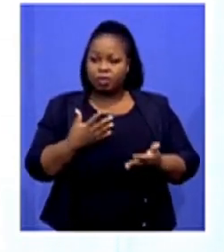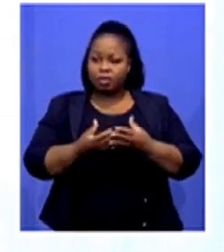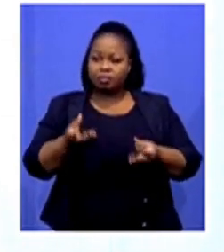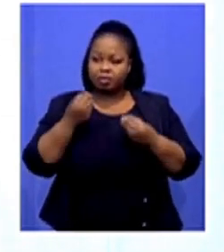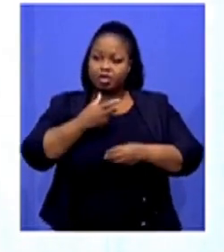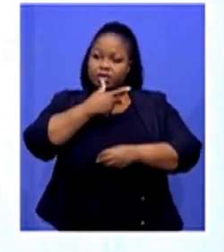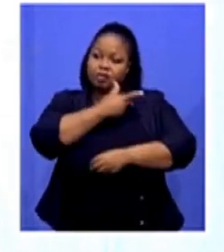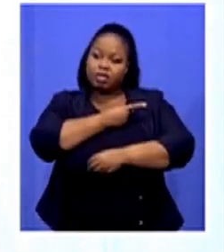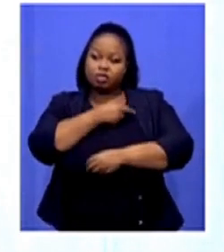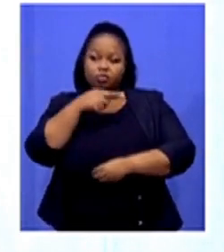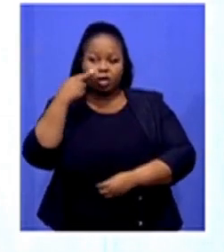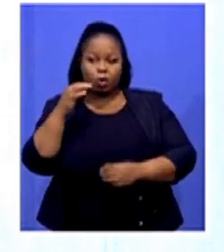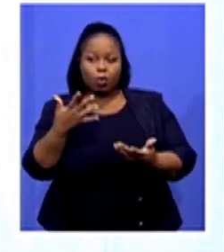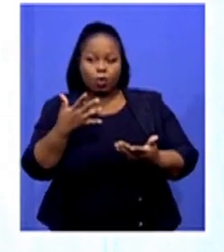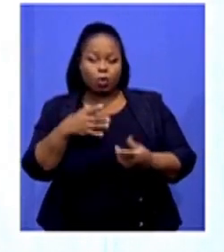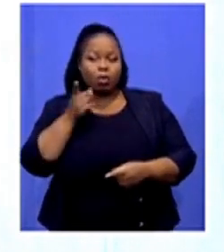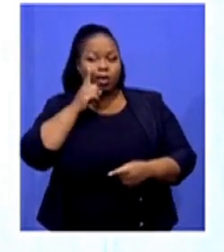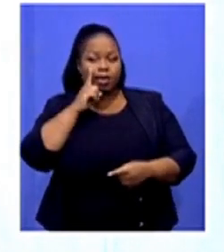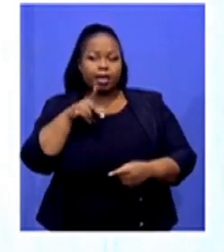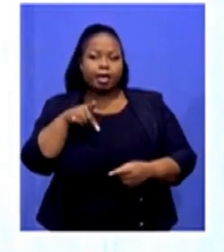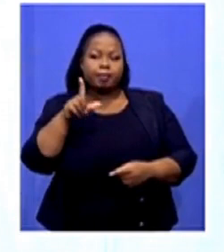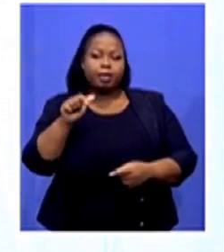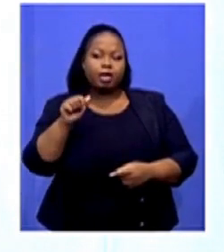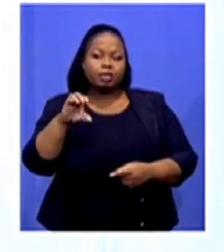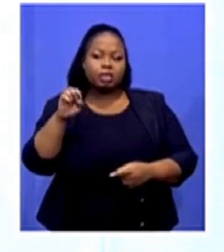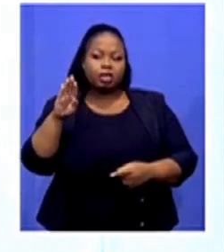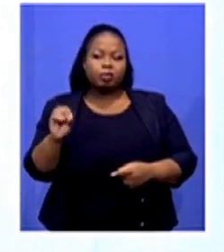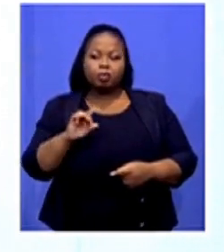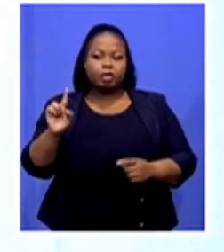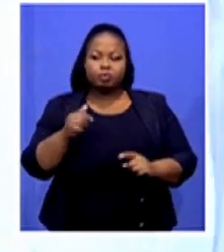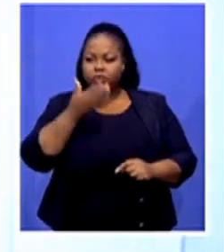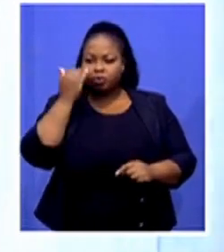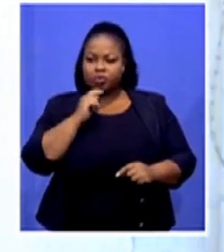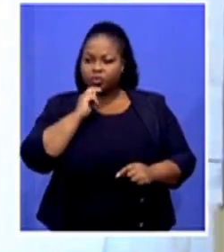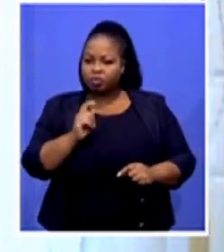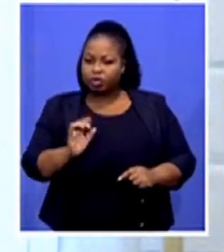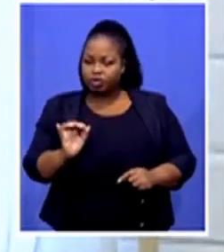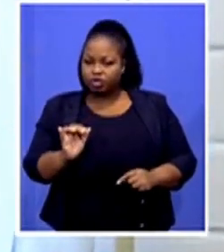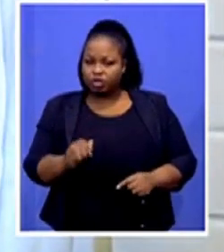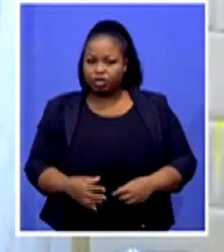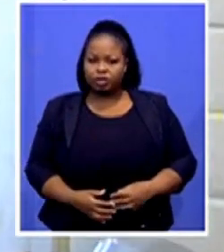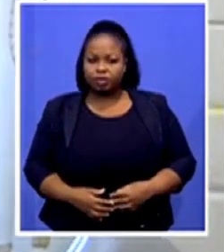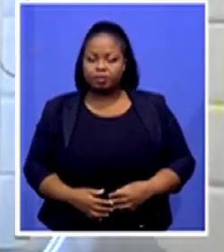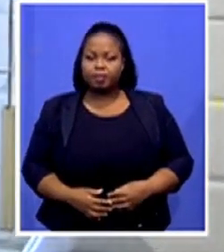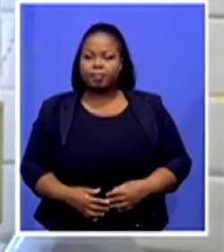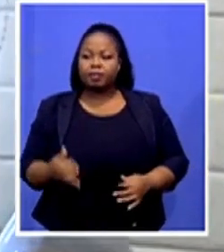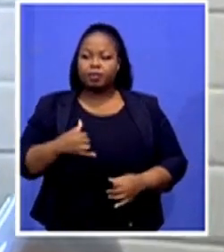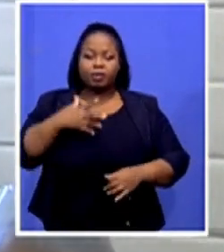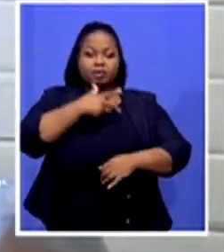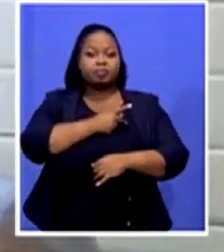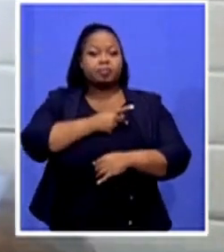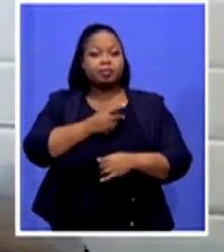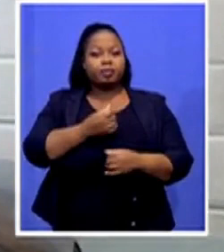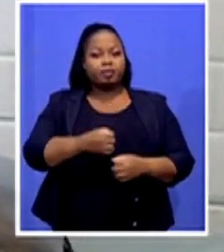but you will not know what you receive. Okay. So the vaccine would come in a 1